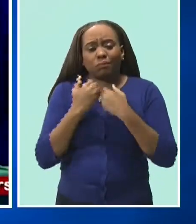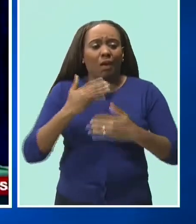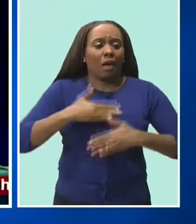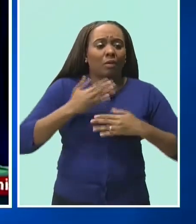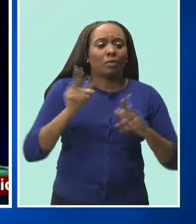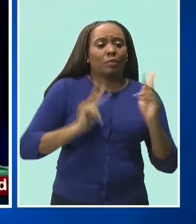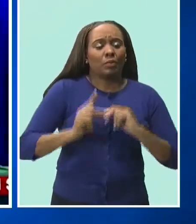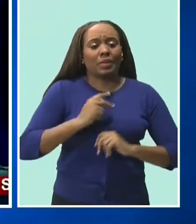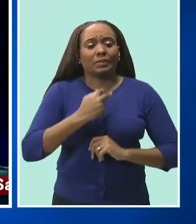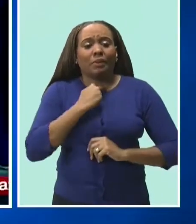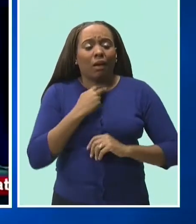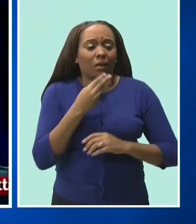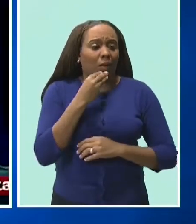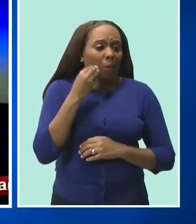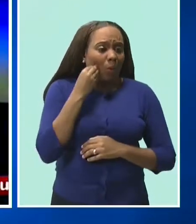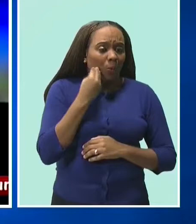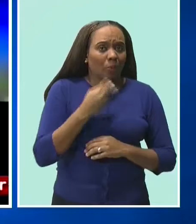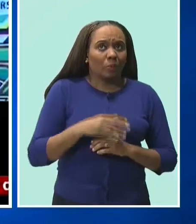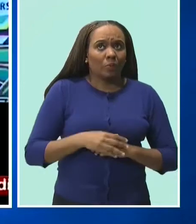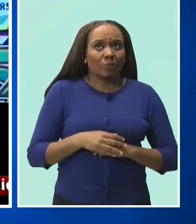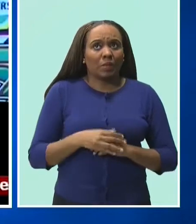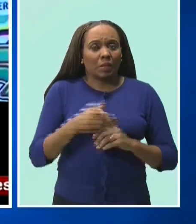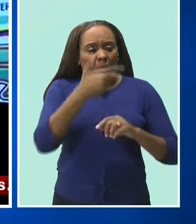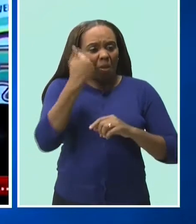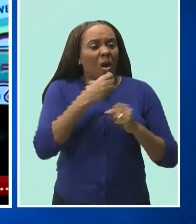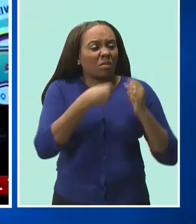home during this pandemic.